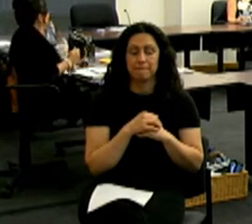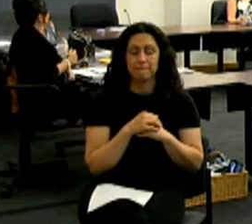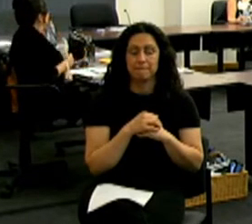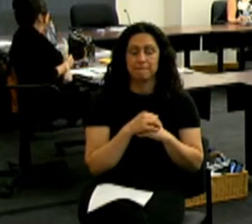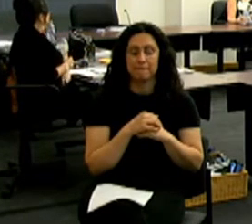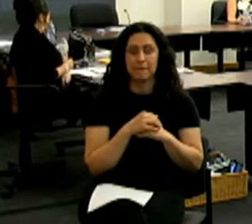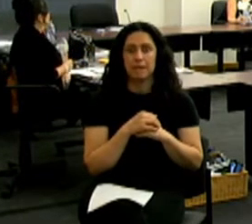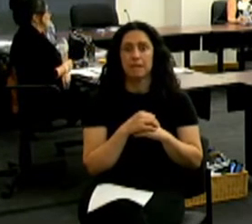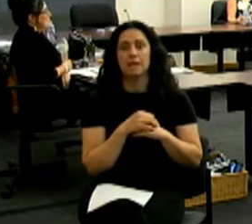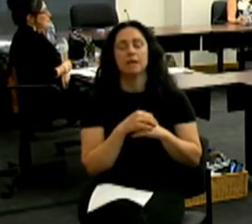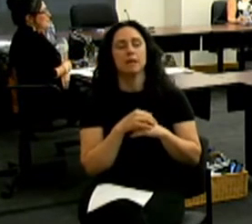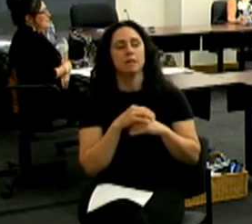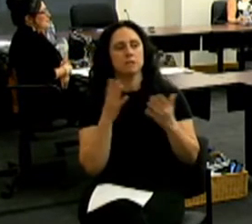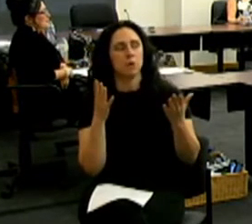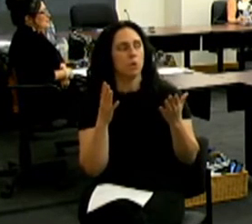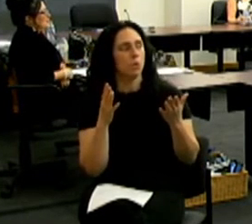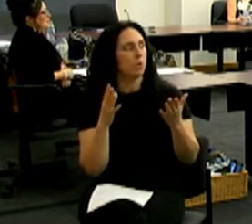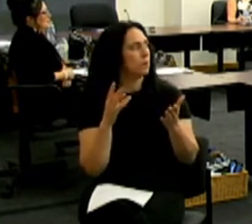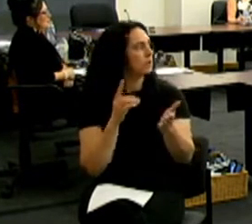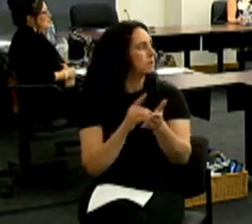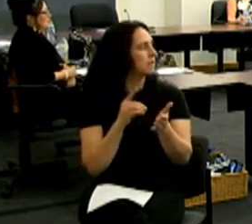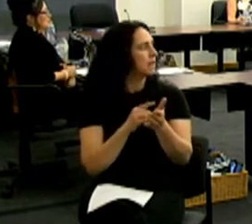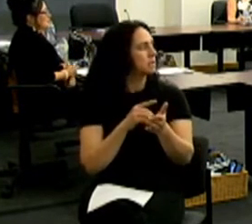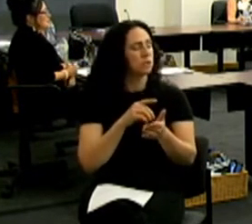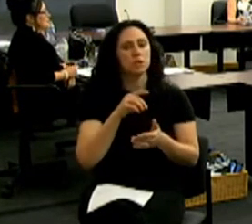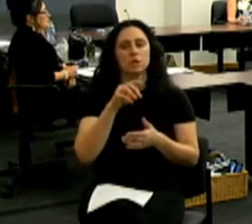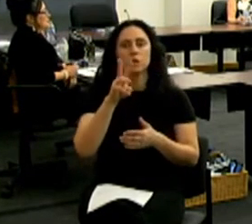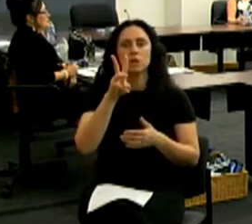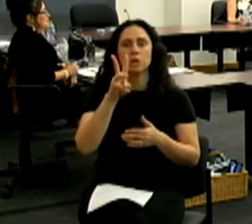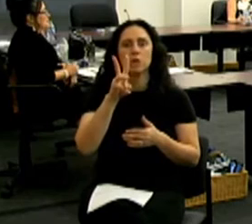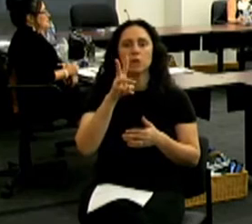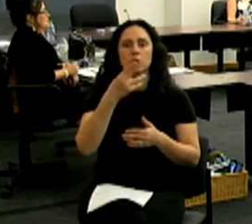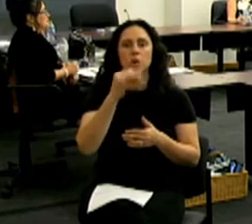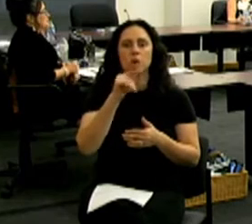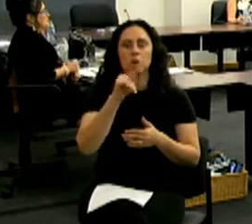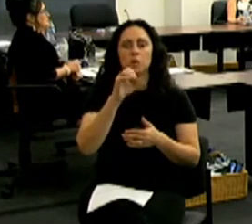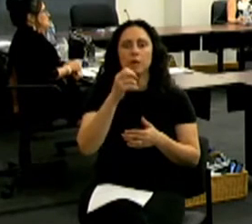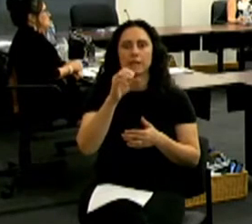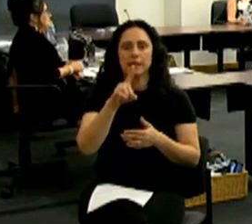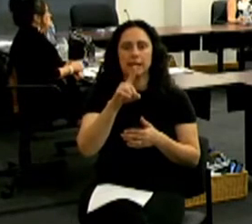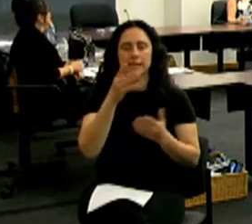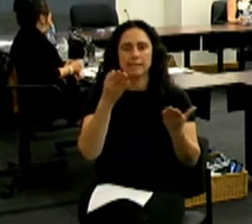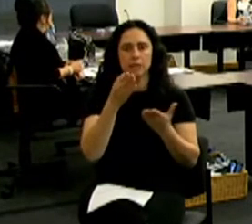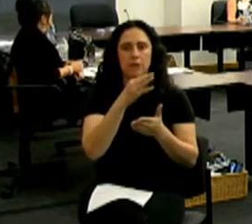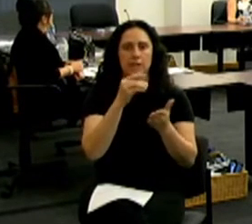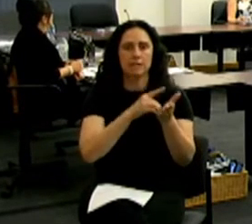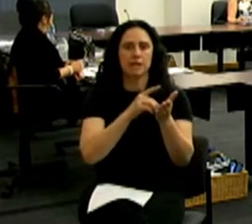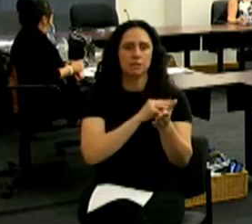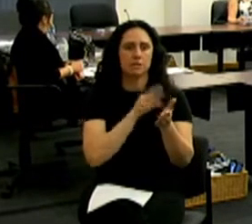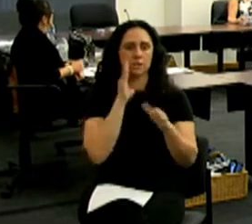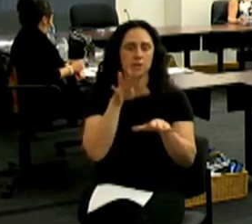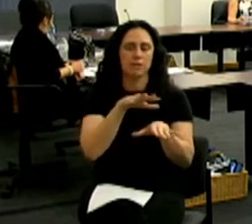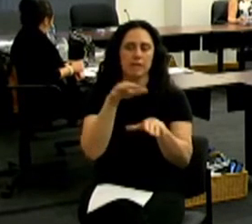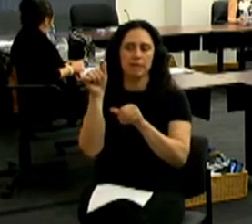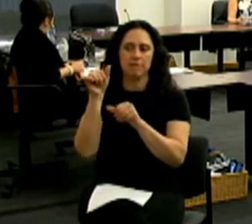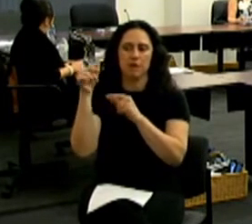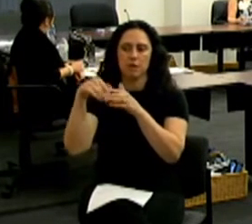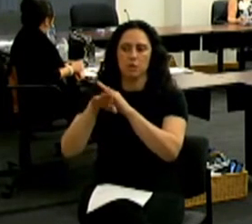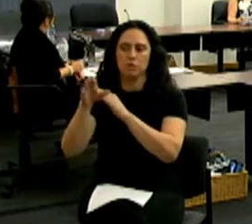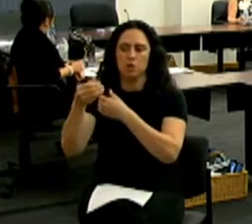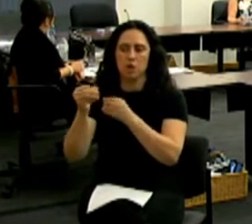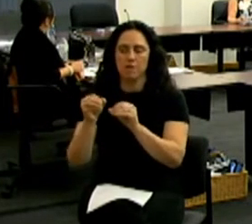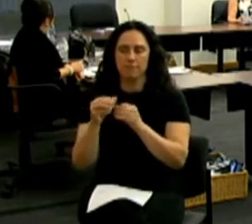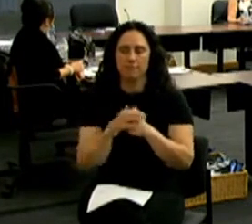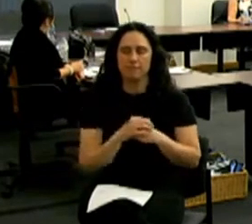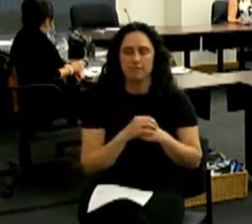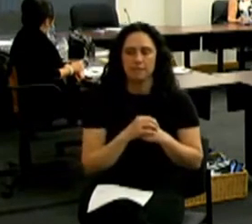so does Dr. Whitehead. Dr. Whitehead is here. Okay. Dr. Mitchell will leave and go Dr. into Mitchell her gets to go